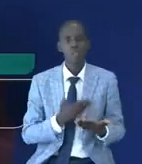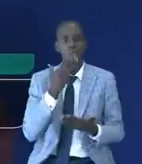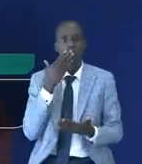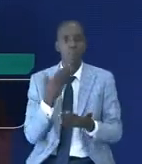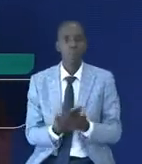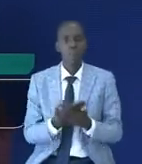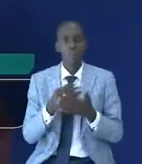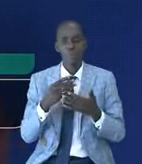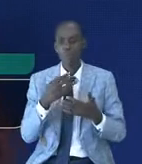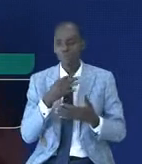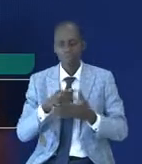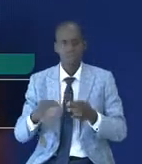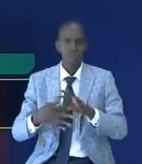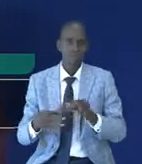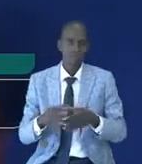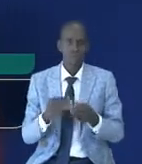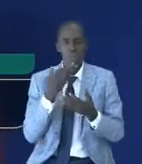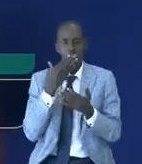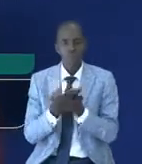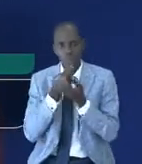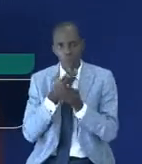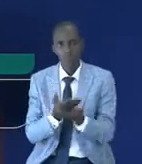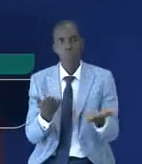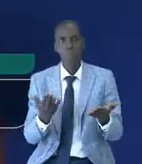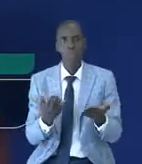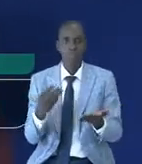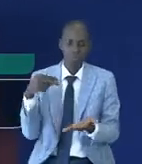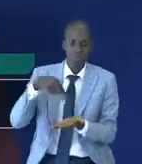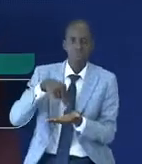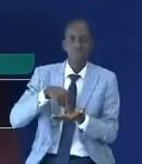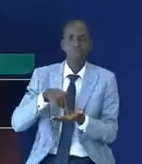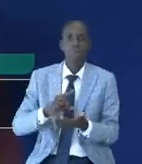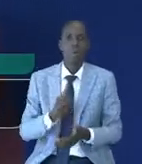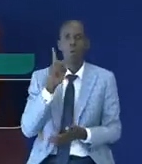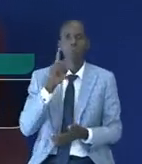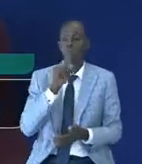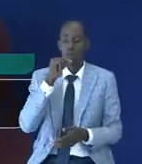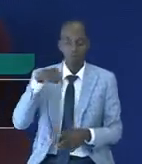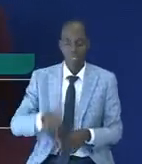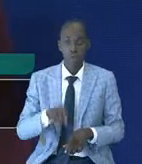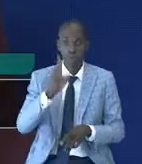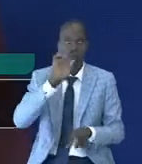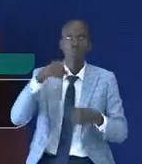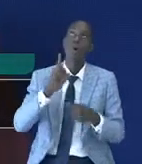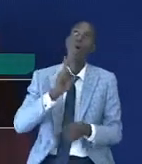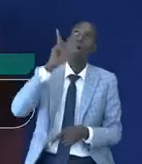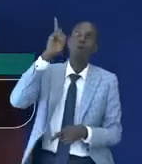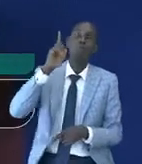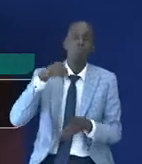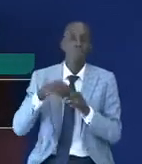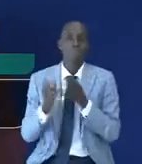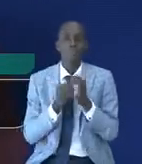good tidings, get thee up, not down, you will go up into the